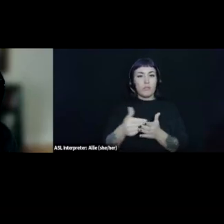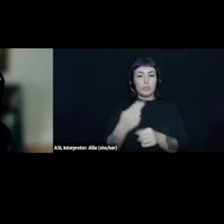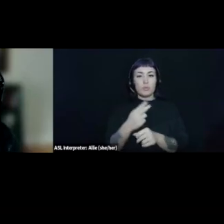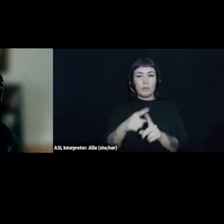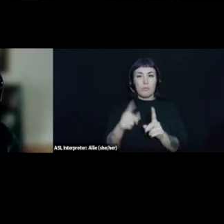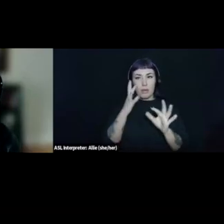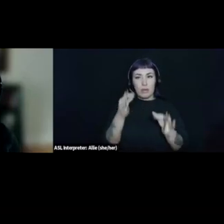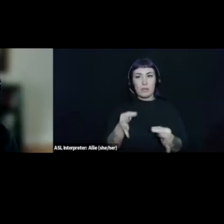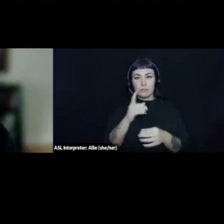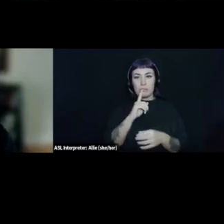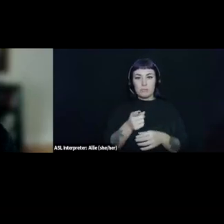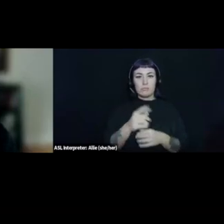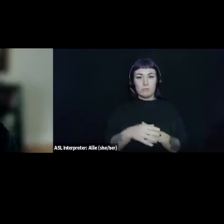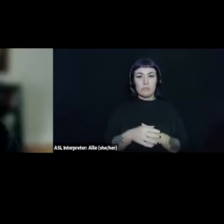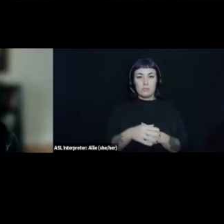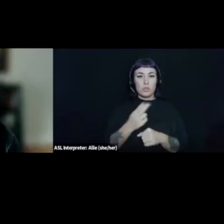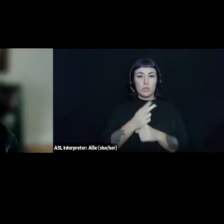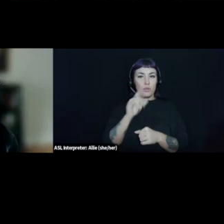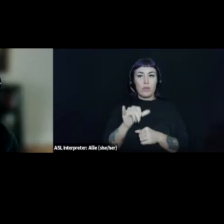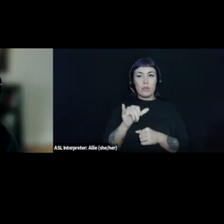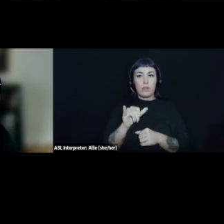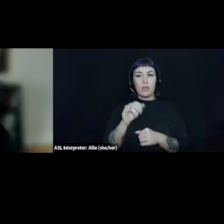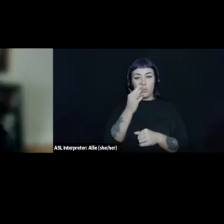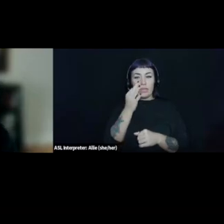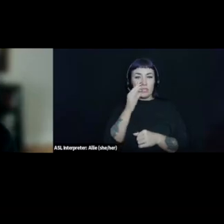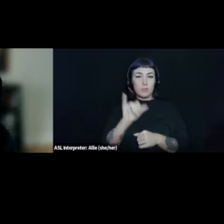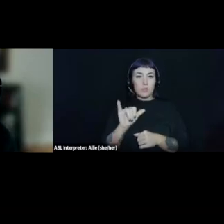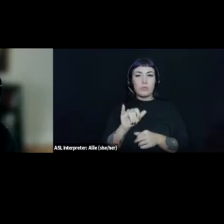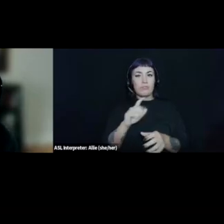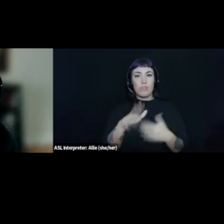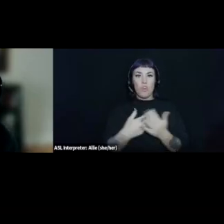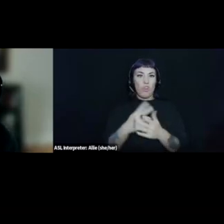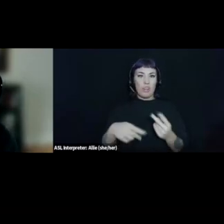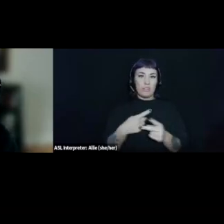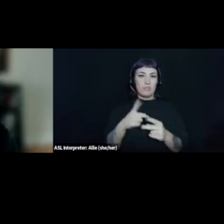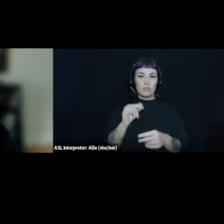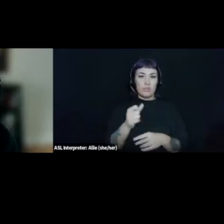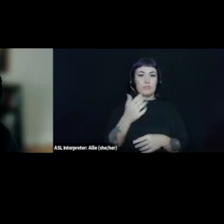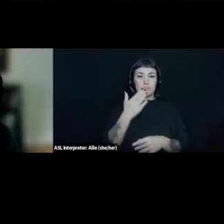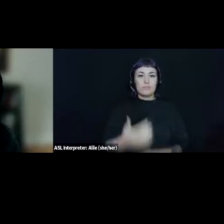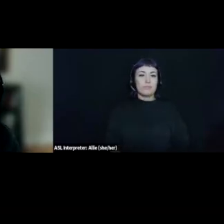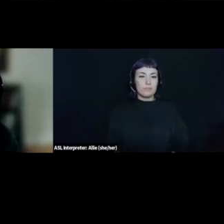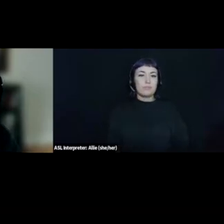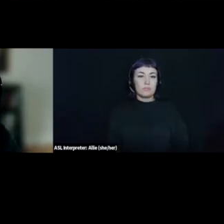it absolutely is used for that, as is weed. Yeah, and all kinds of drugs. So thank you.